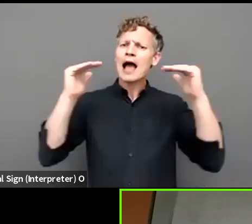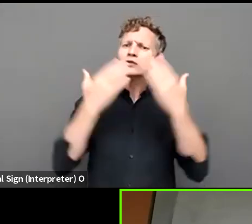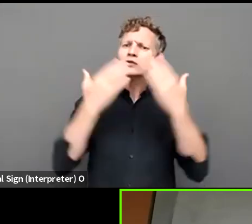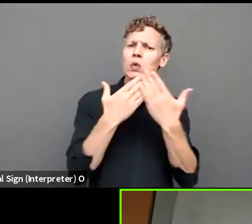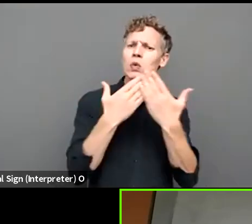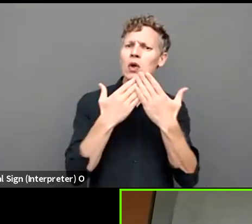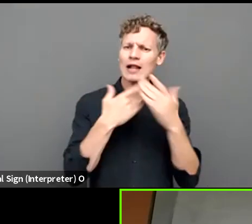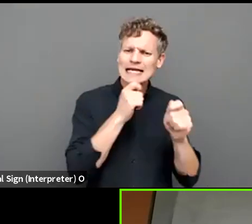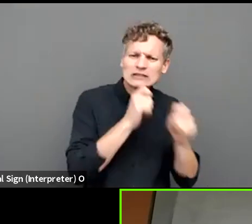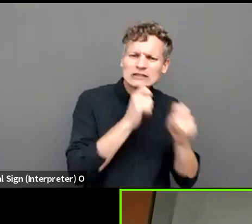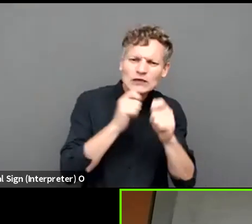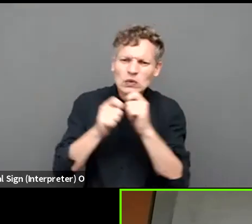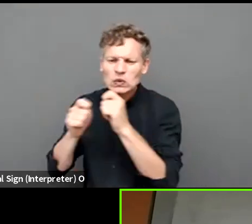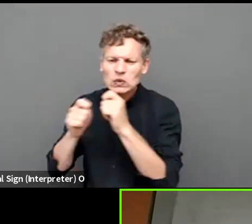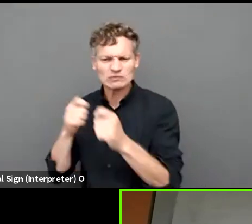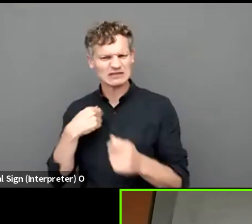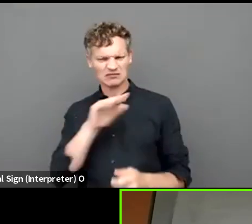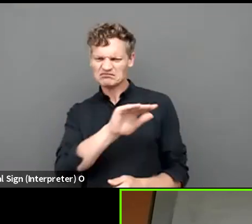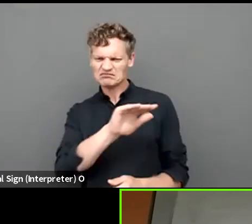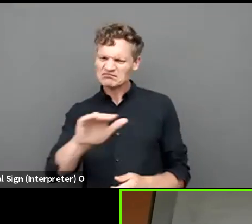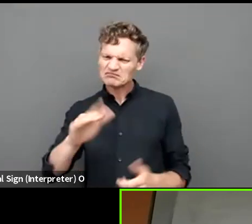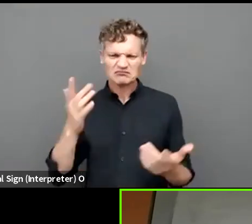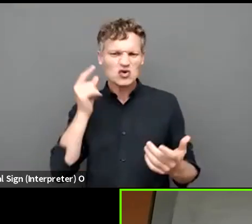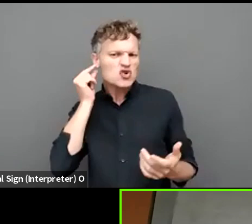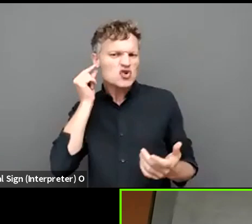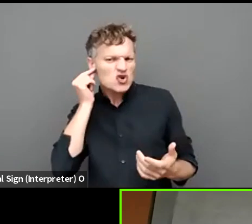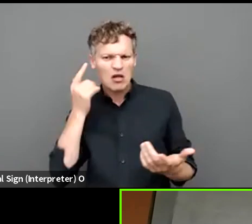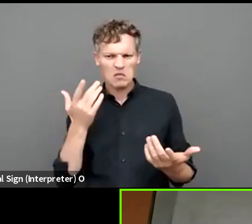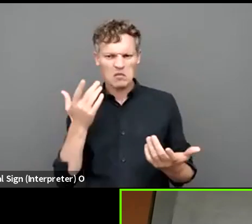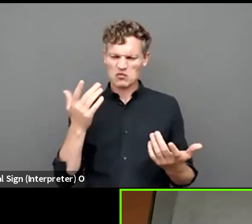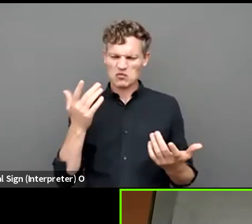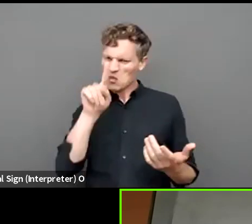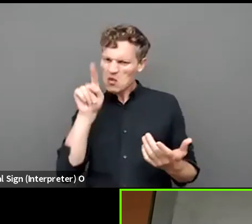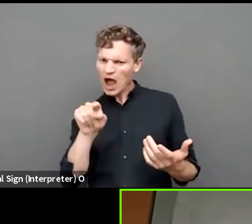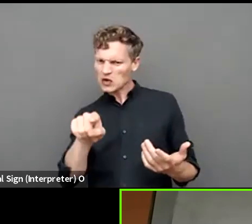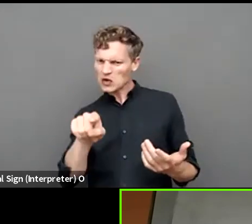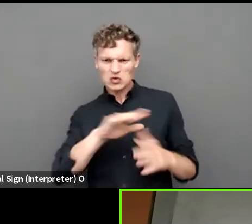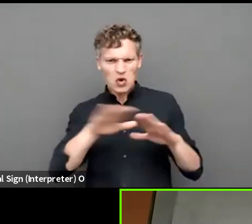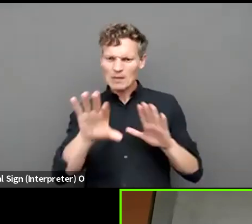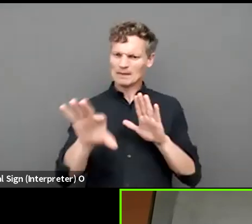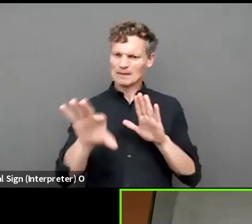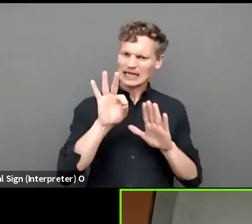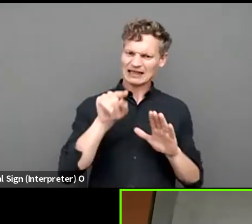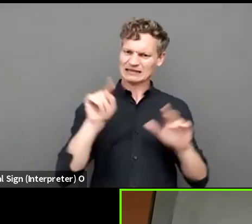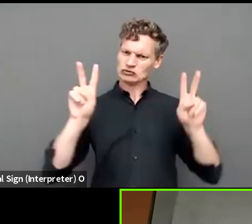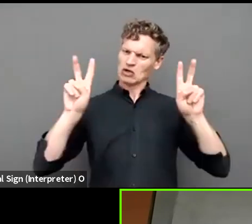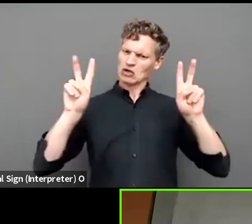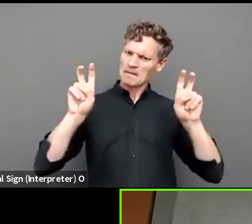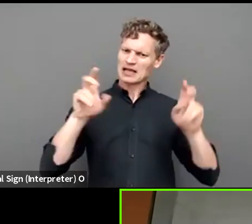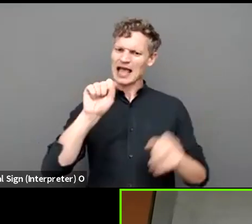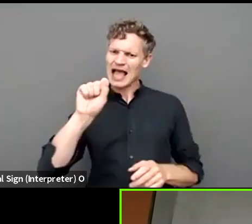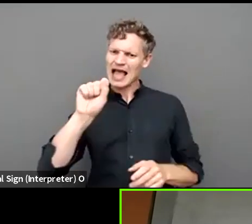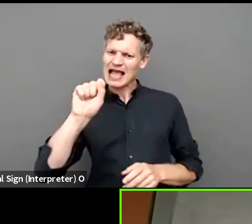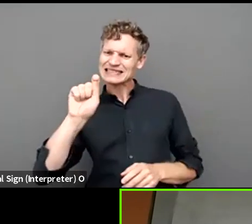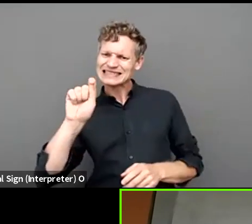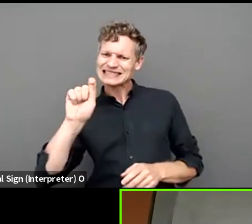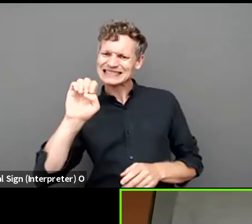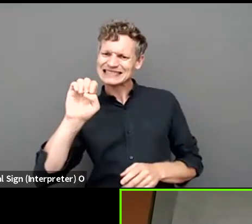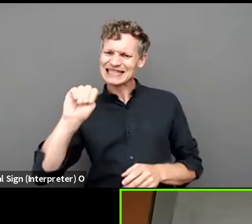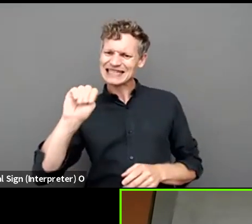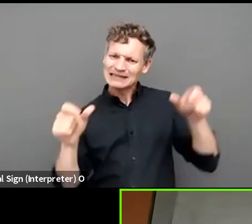choose the STEM subjects? And mostly the answer would be, well, because I want to work with